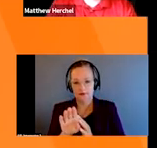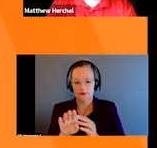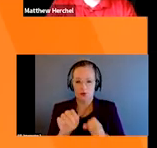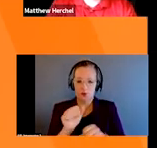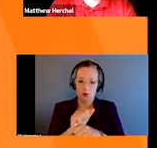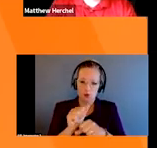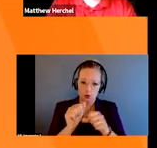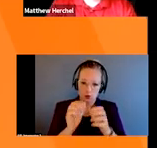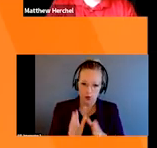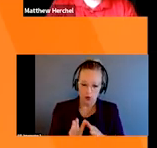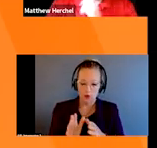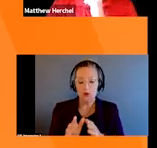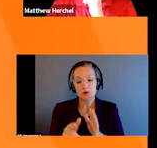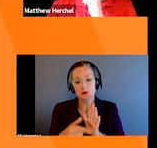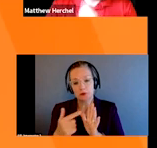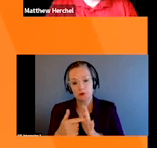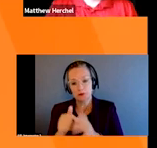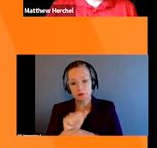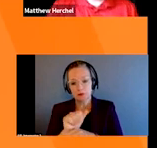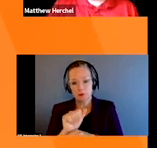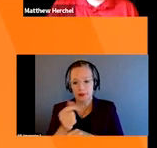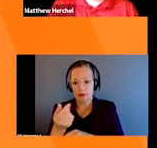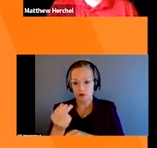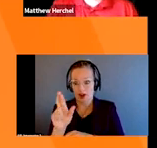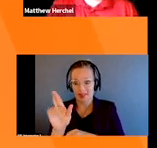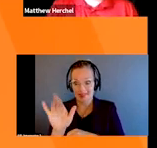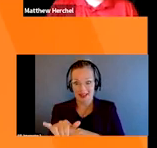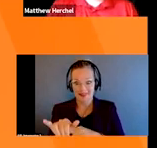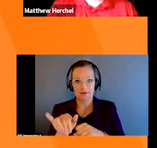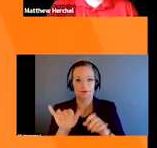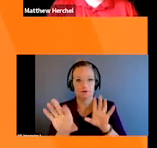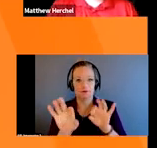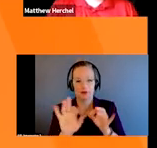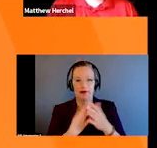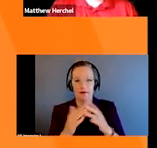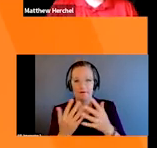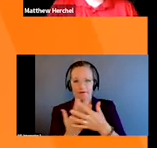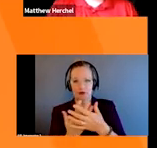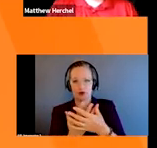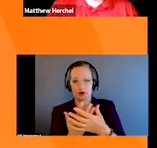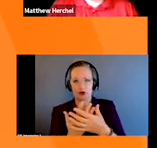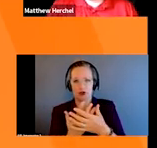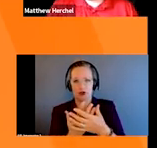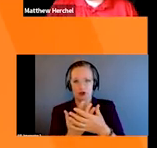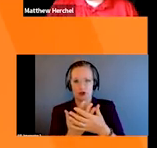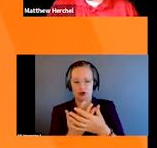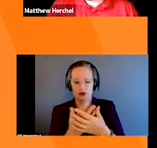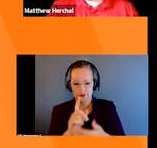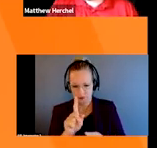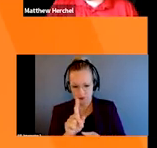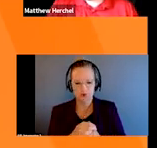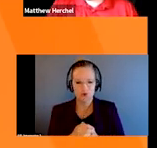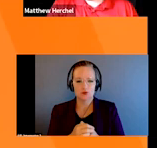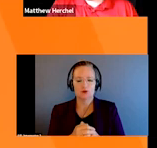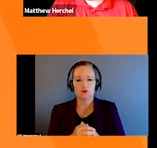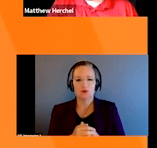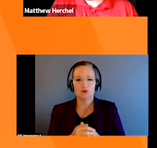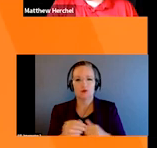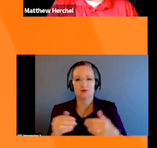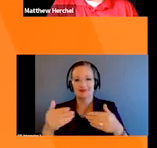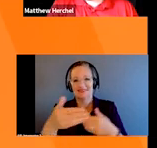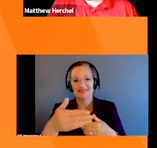Cool. Great. Okay, I am going to switch my screen share here. Give me just a second.